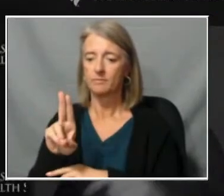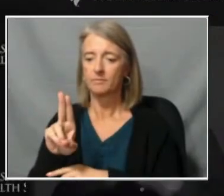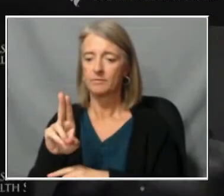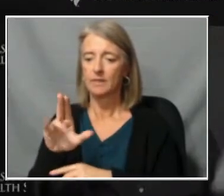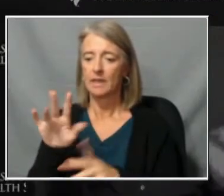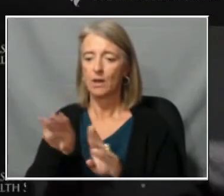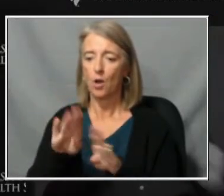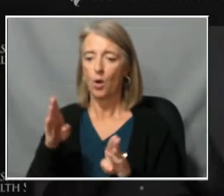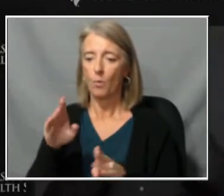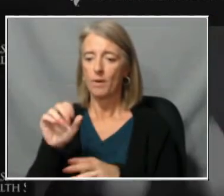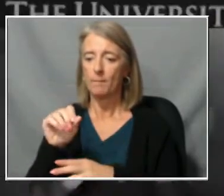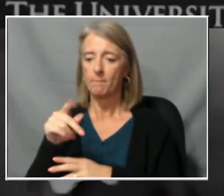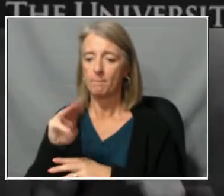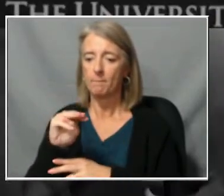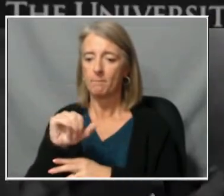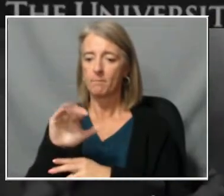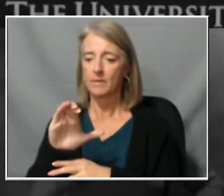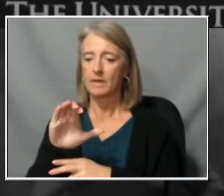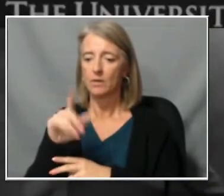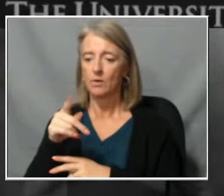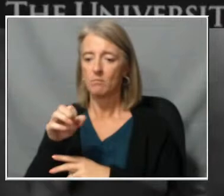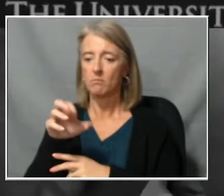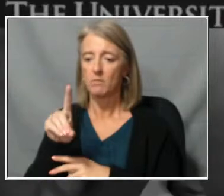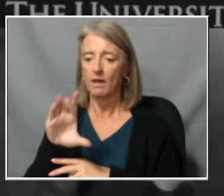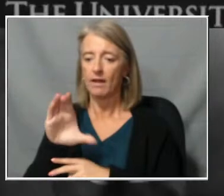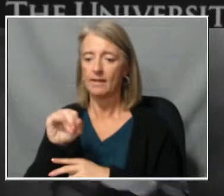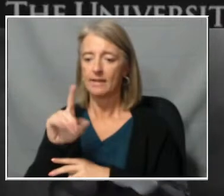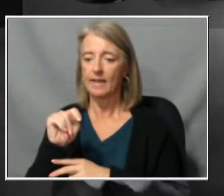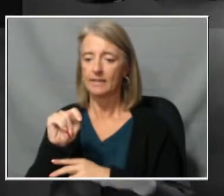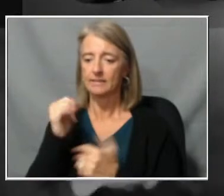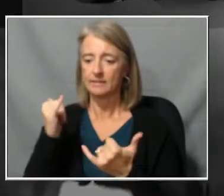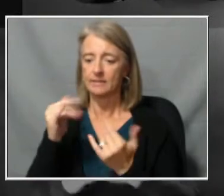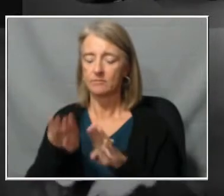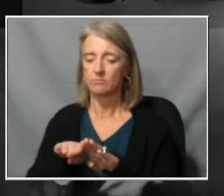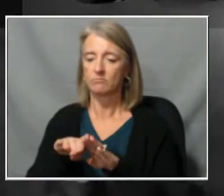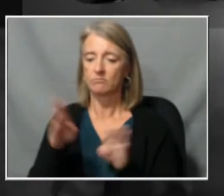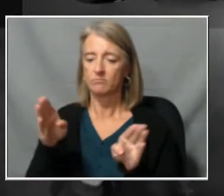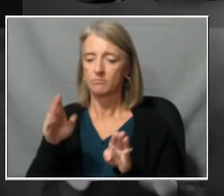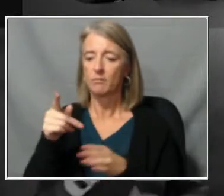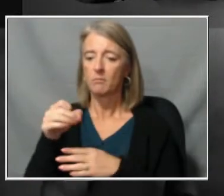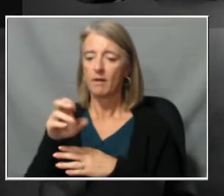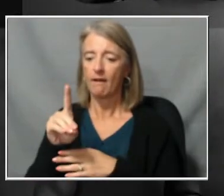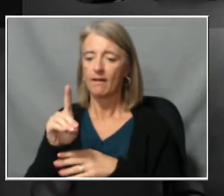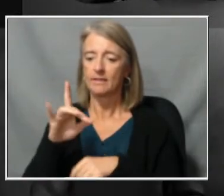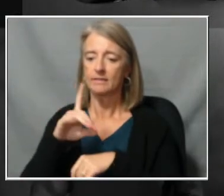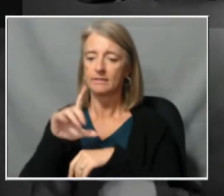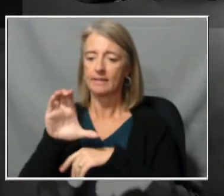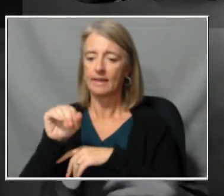Mics with Dr. Stites podcast. Now, everywhere podcasts are available.